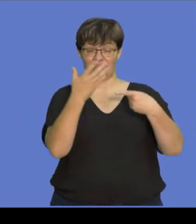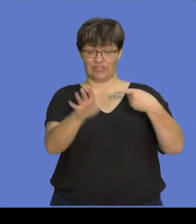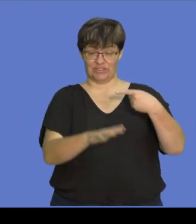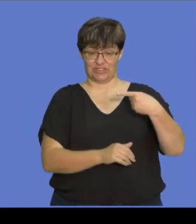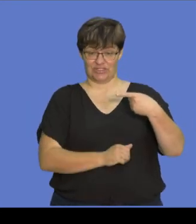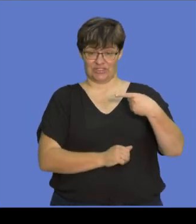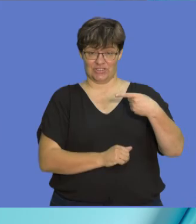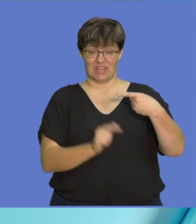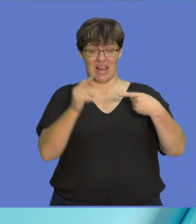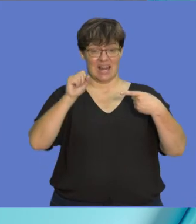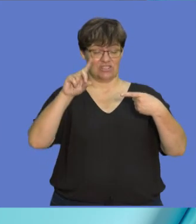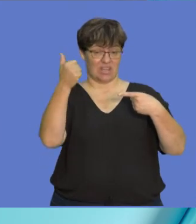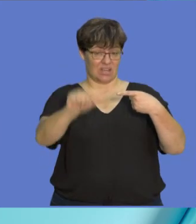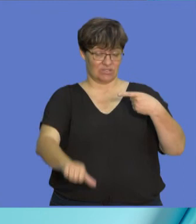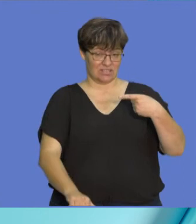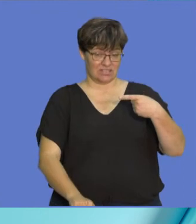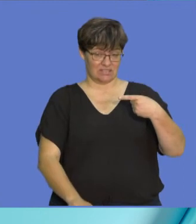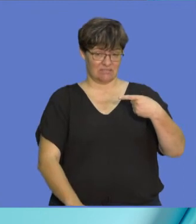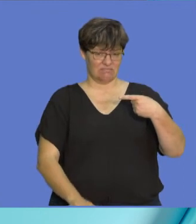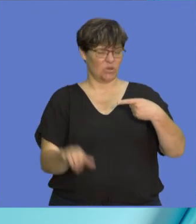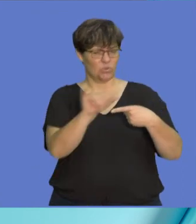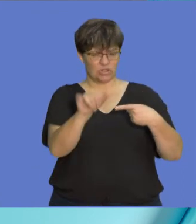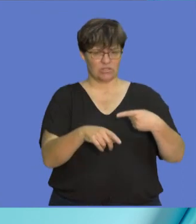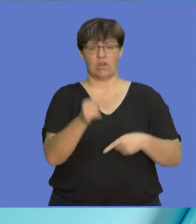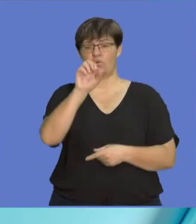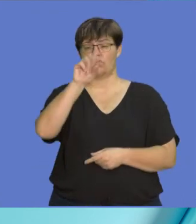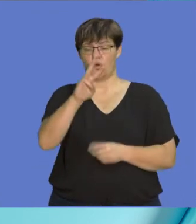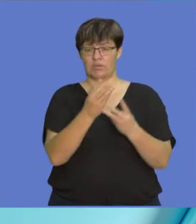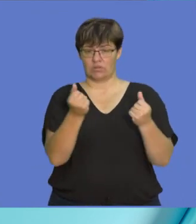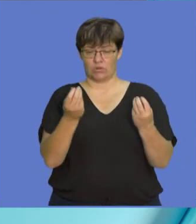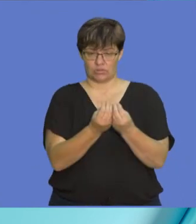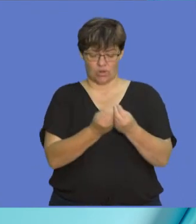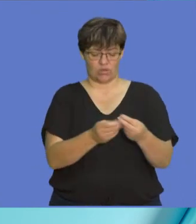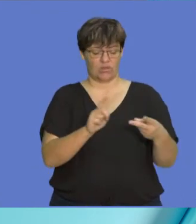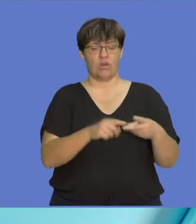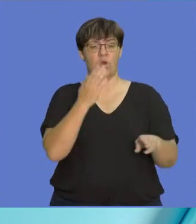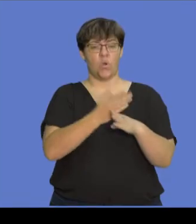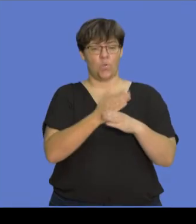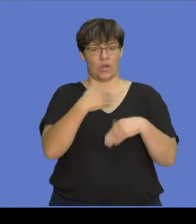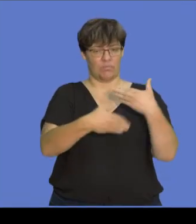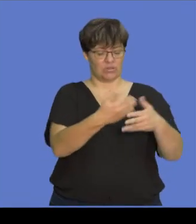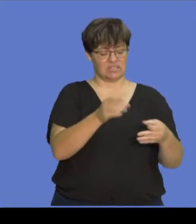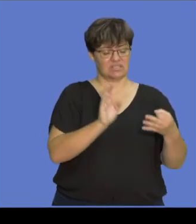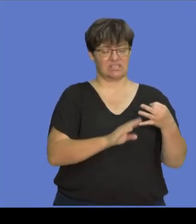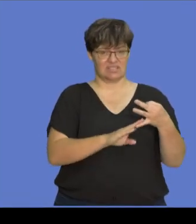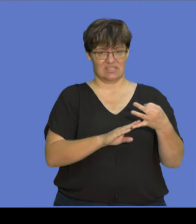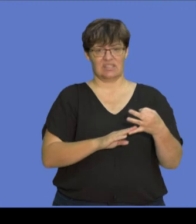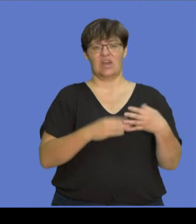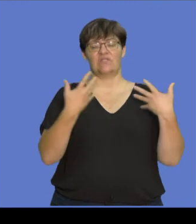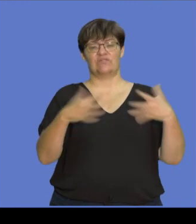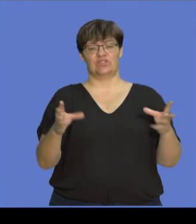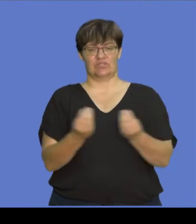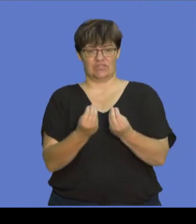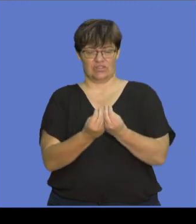ledger accounts. Which ones? Your raw material stock, your work in process, and your finished goods stock